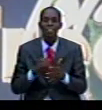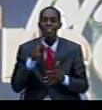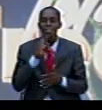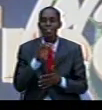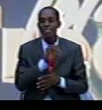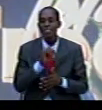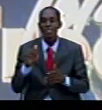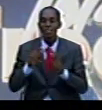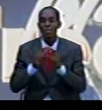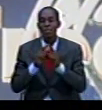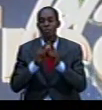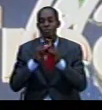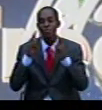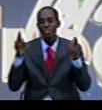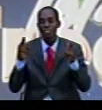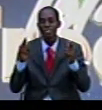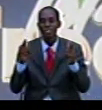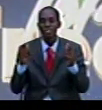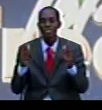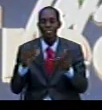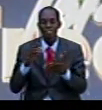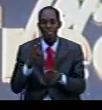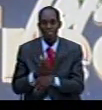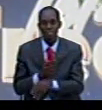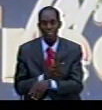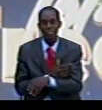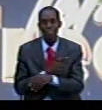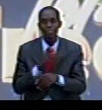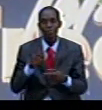to us, the politicians.